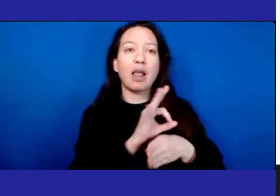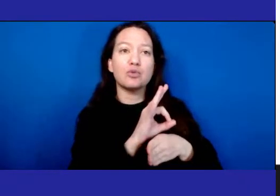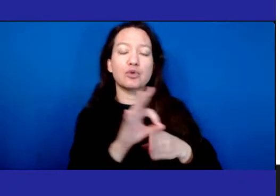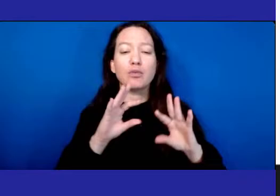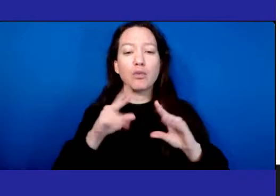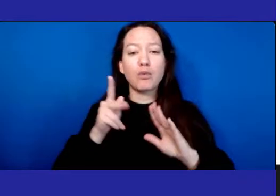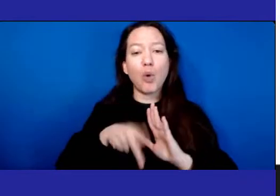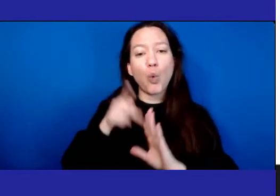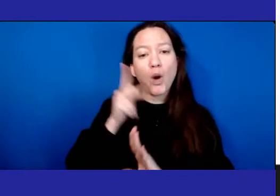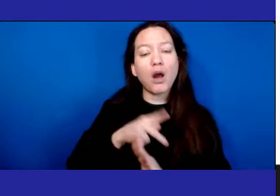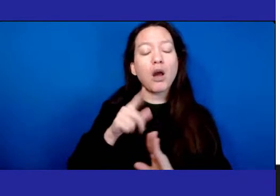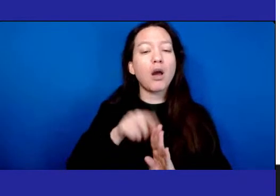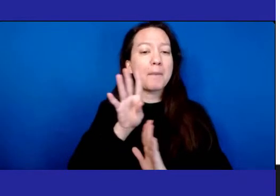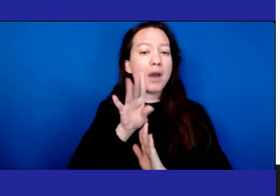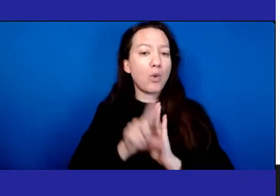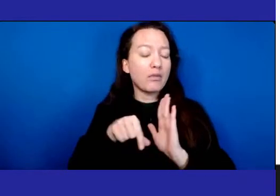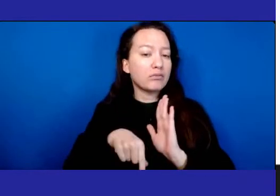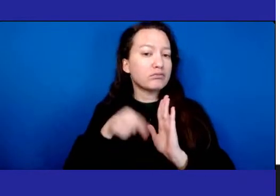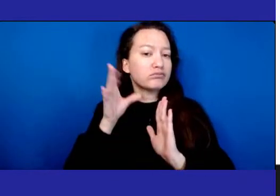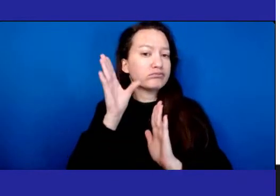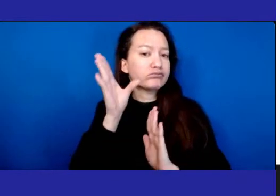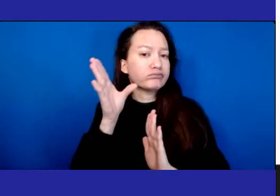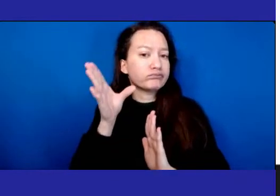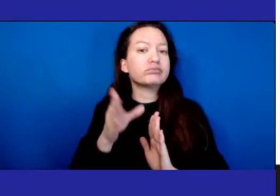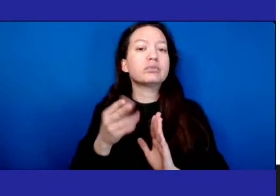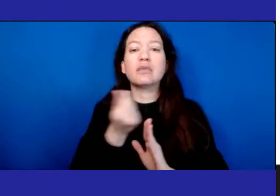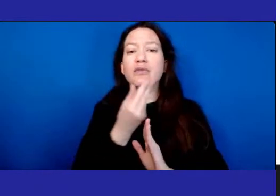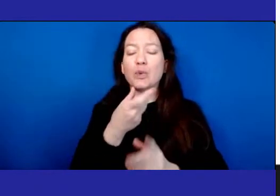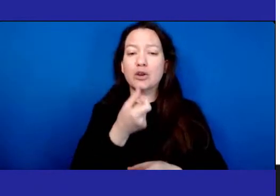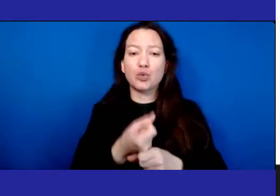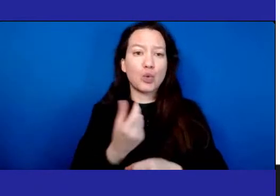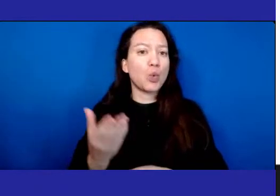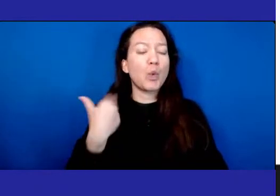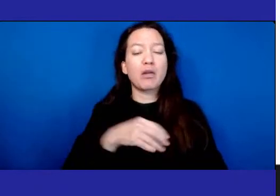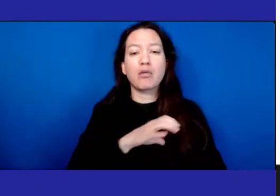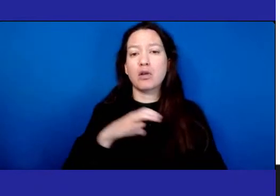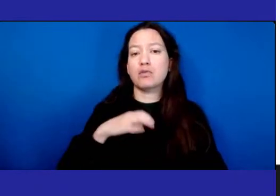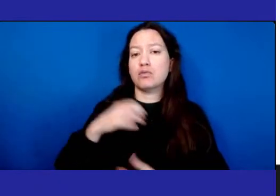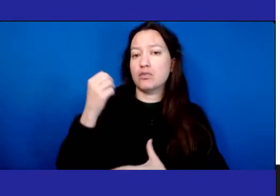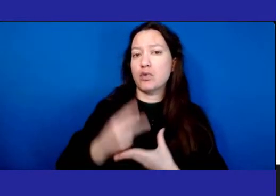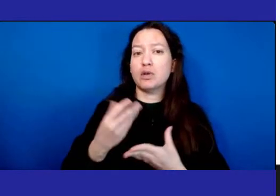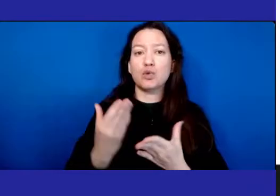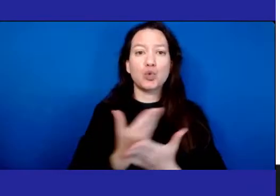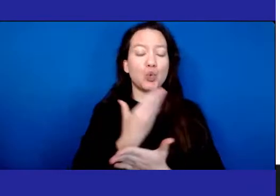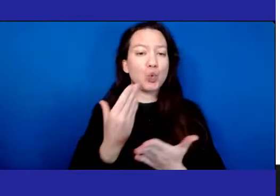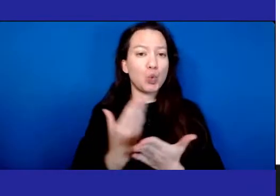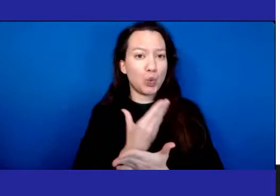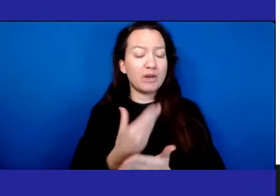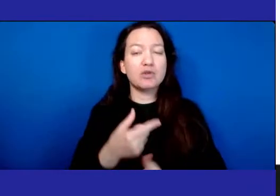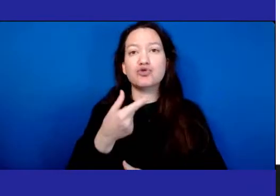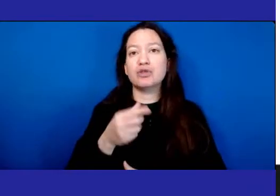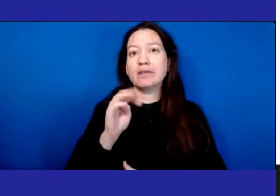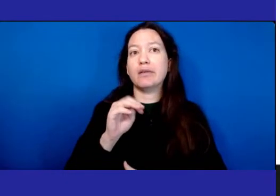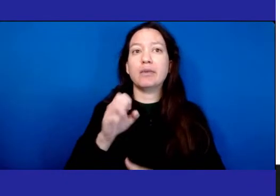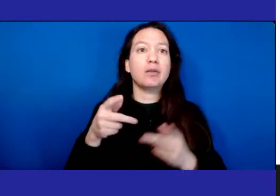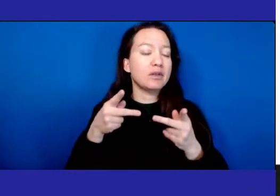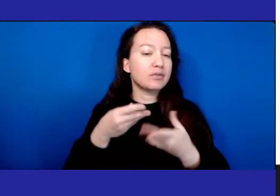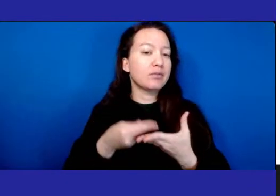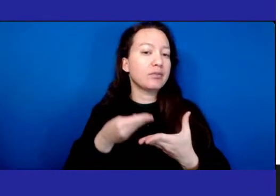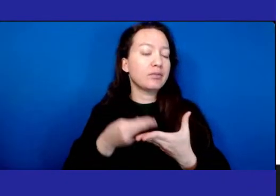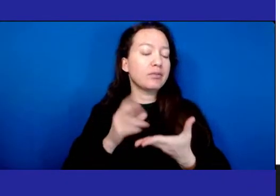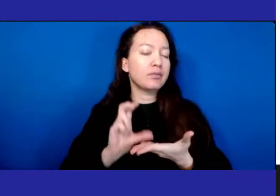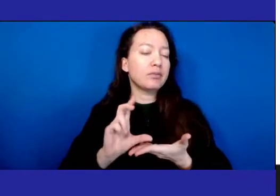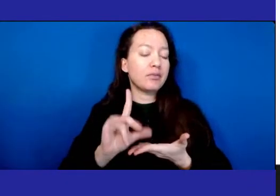the background to this presentation is that several years ago, Congress authorized new GME positions funded by Medicare